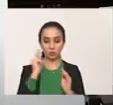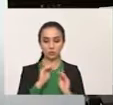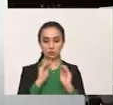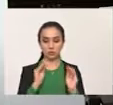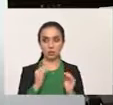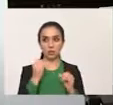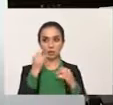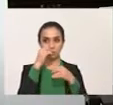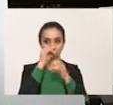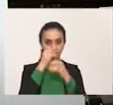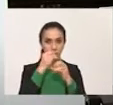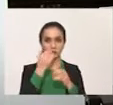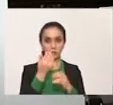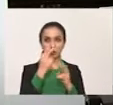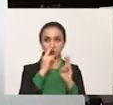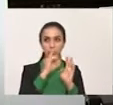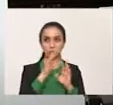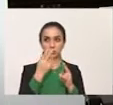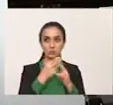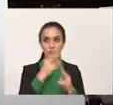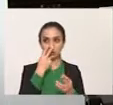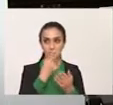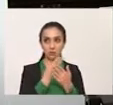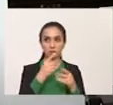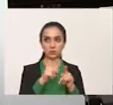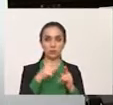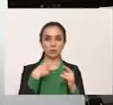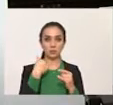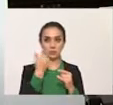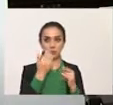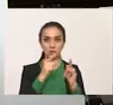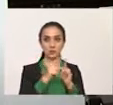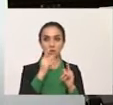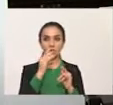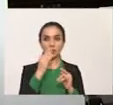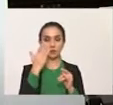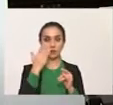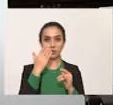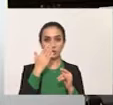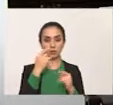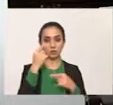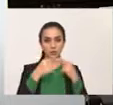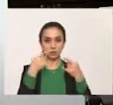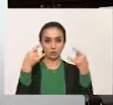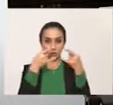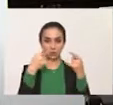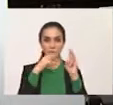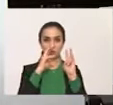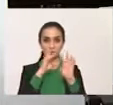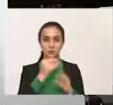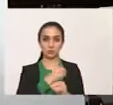o'quvchilar, mikroskopda ko'rsatilgan tasvirni men sizlarga video lavhalar orqali